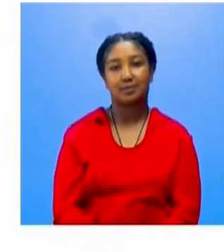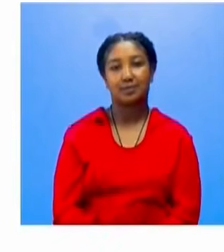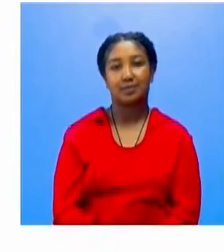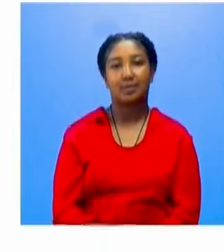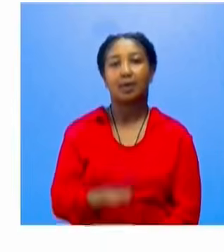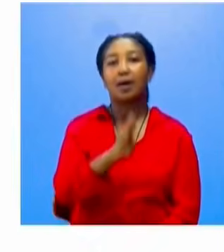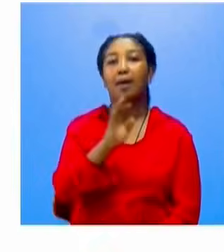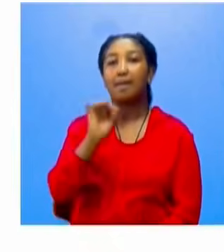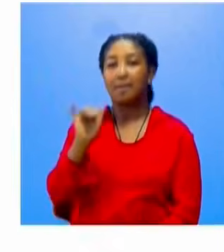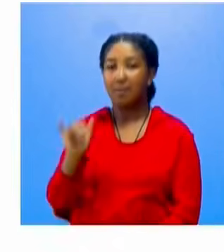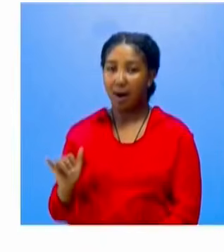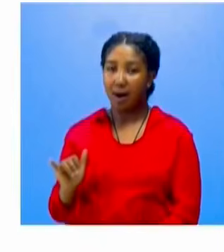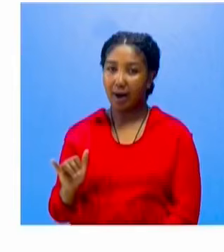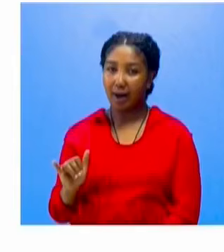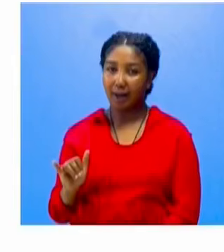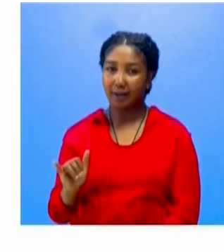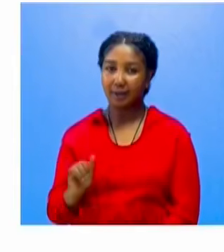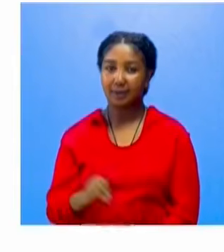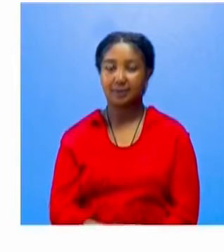by